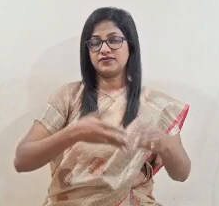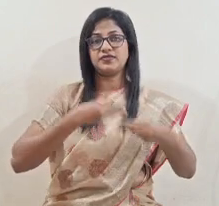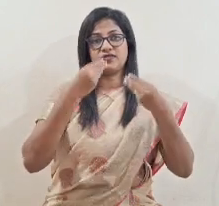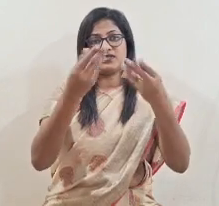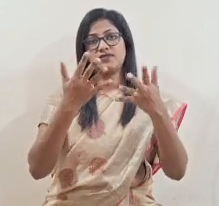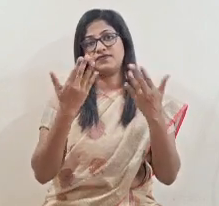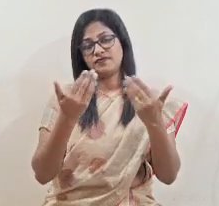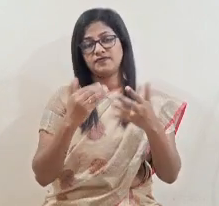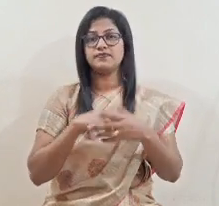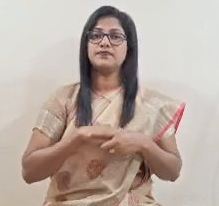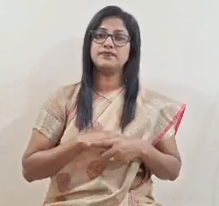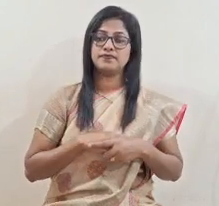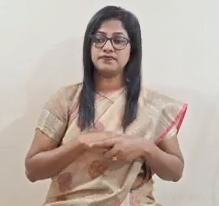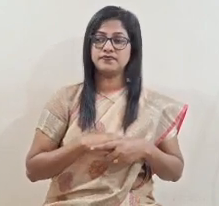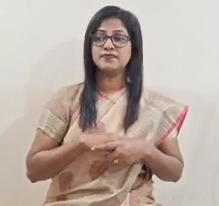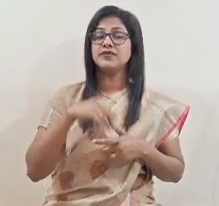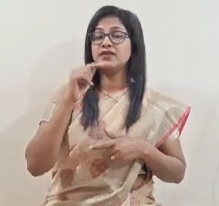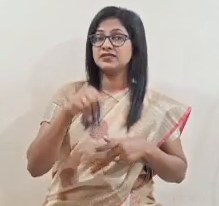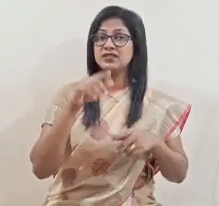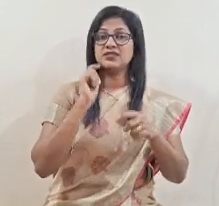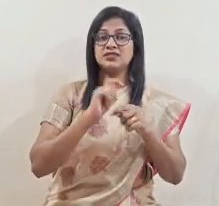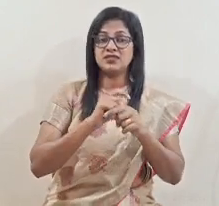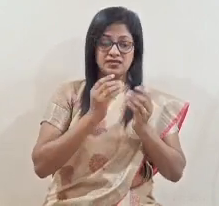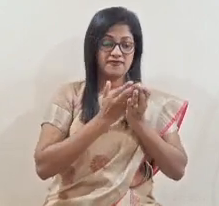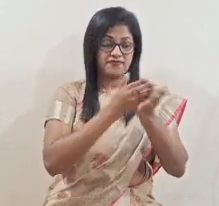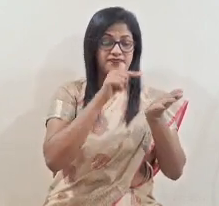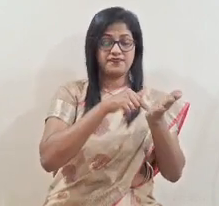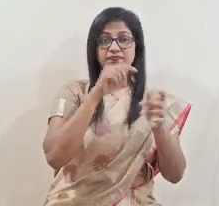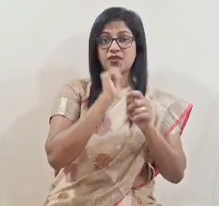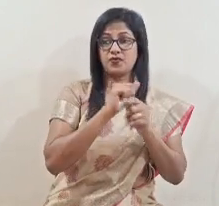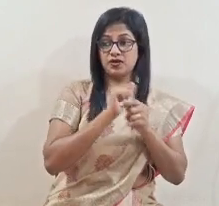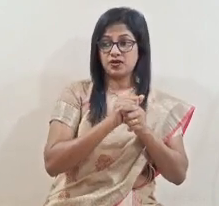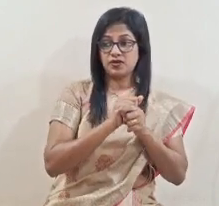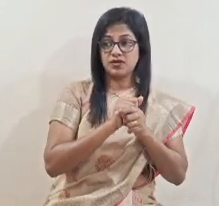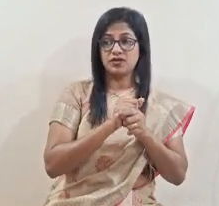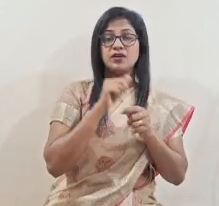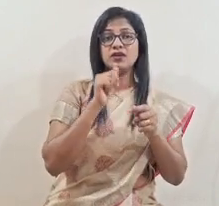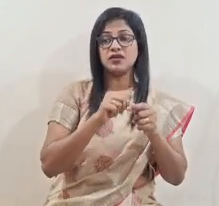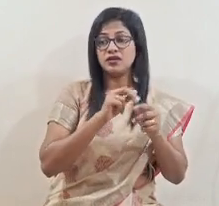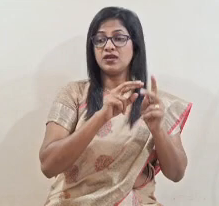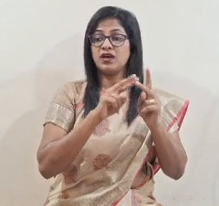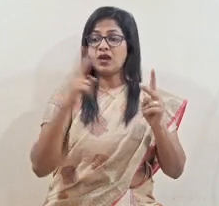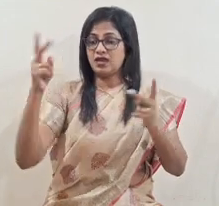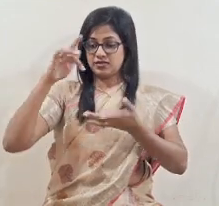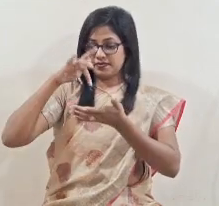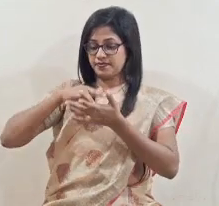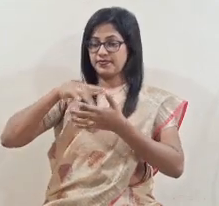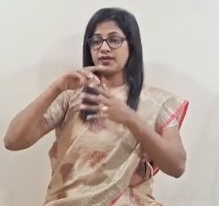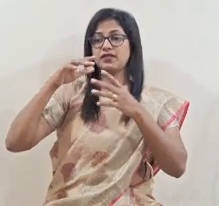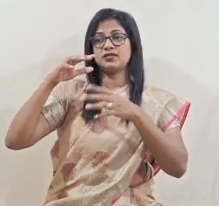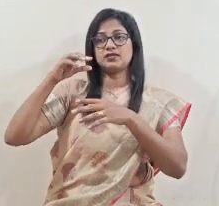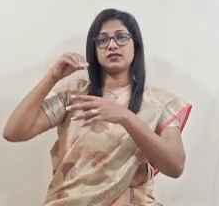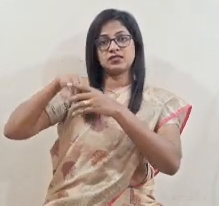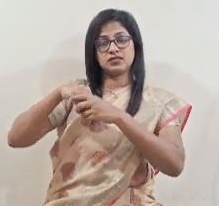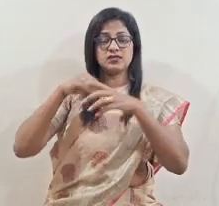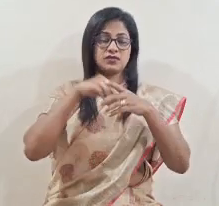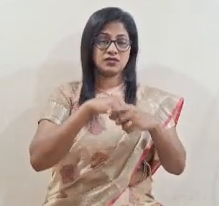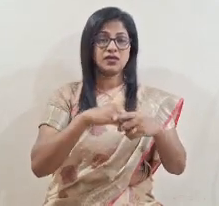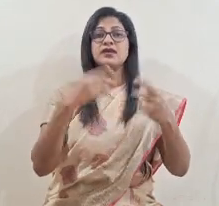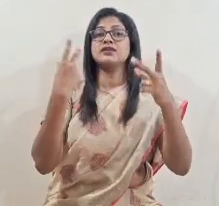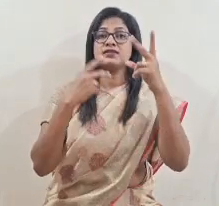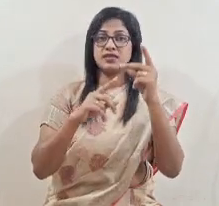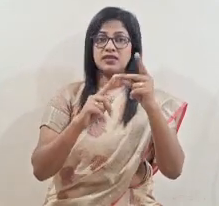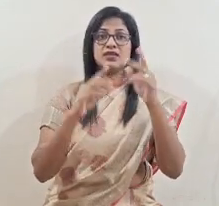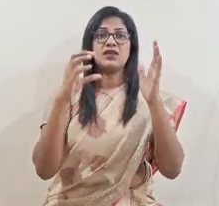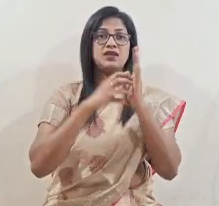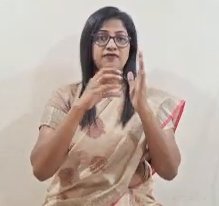incorporate, since it is working at one of the ferry locations, it can be incorporated on other locations too. Second is advertisement